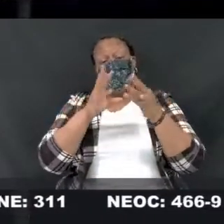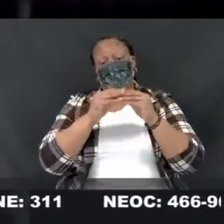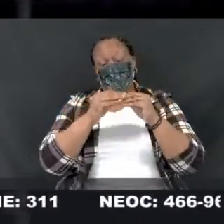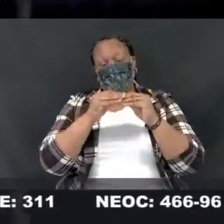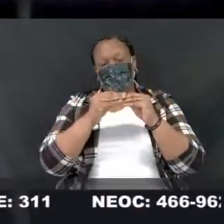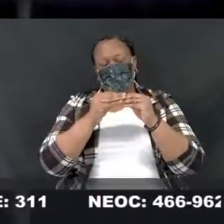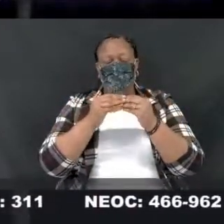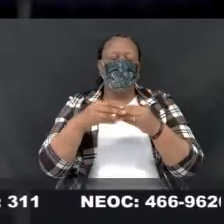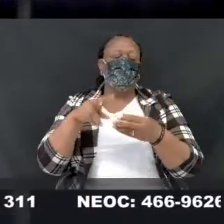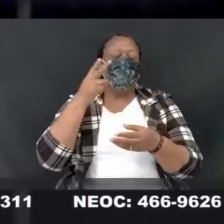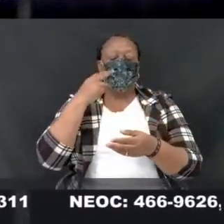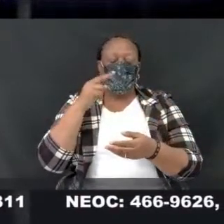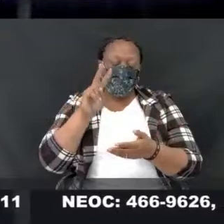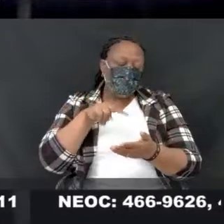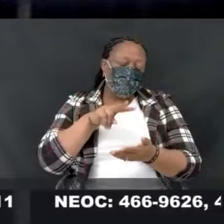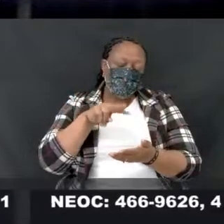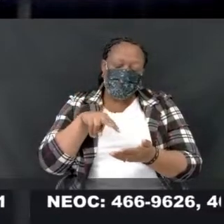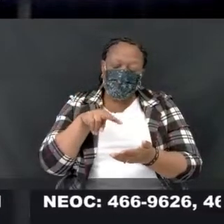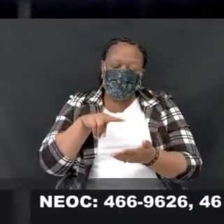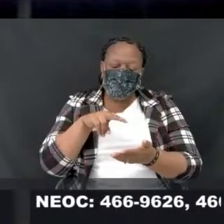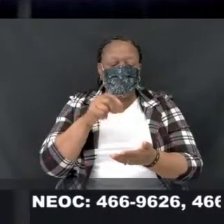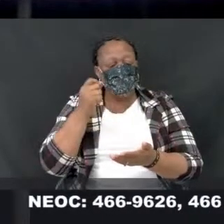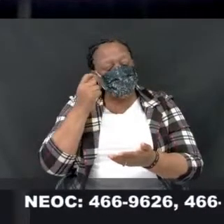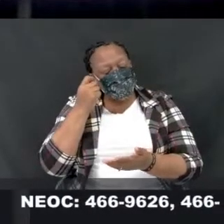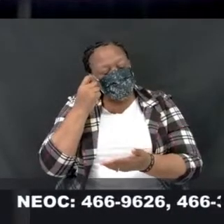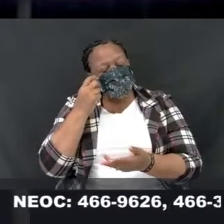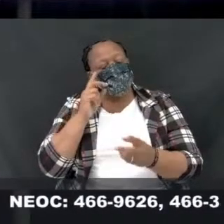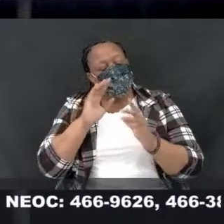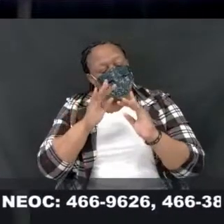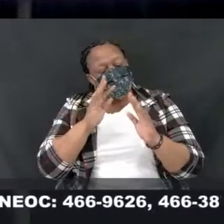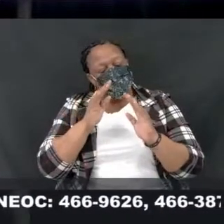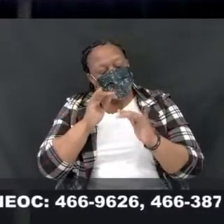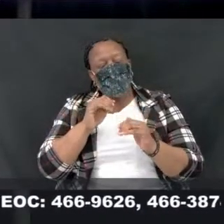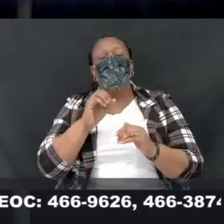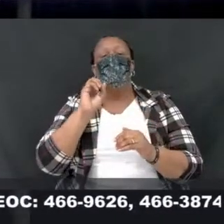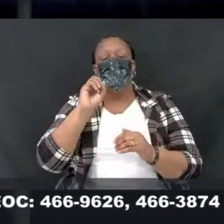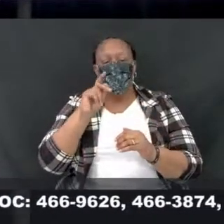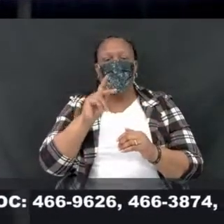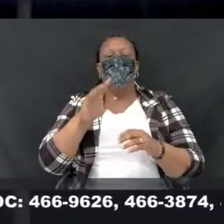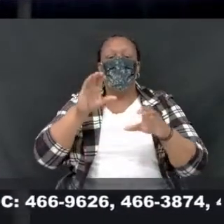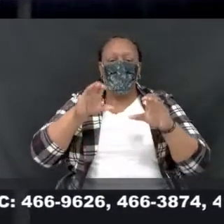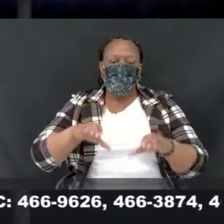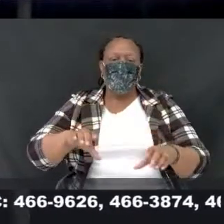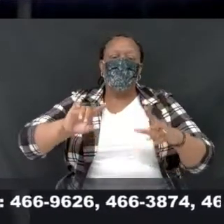statistics presented, we agreed that they can resume their league.